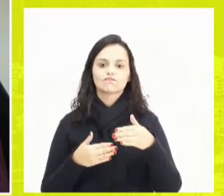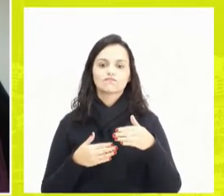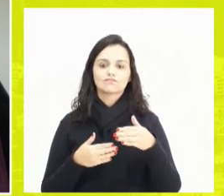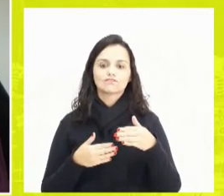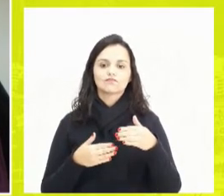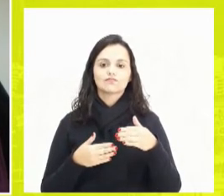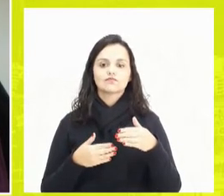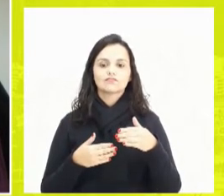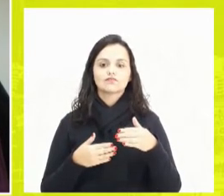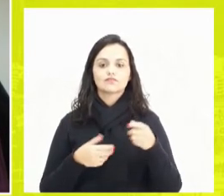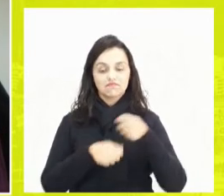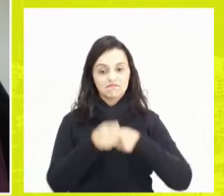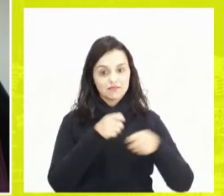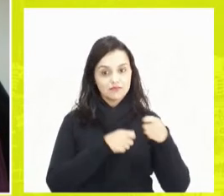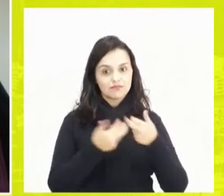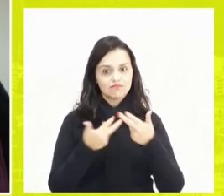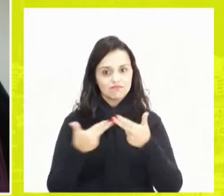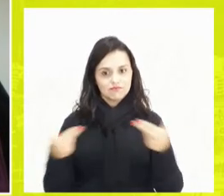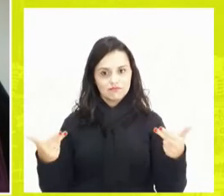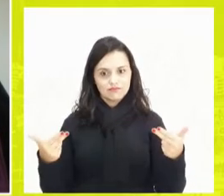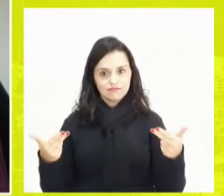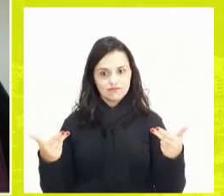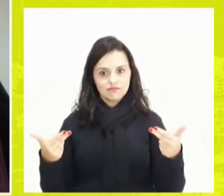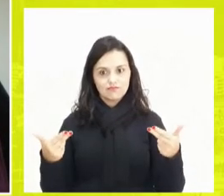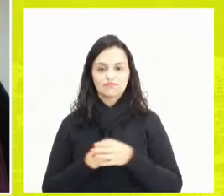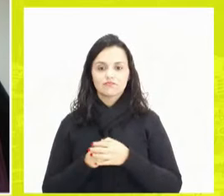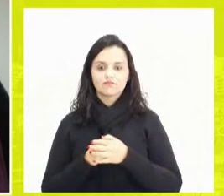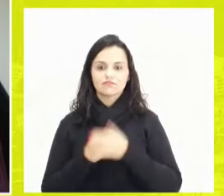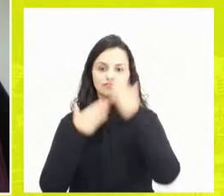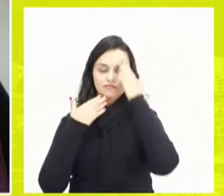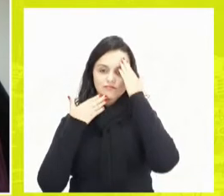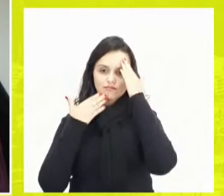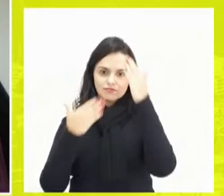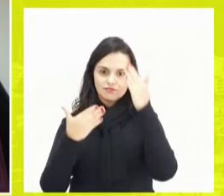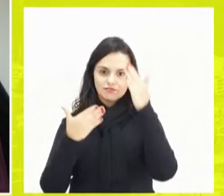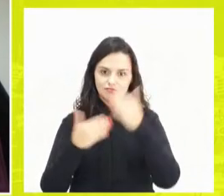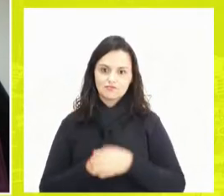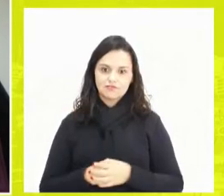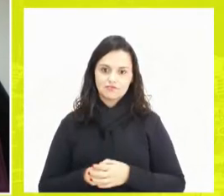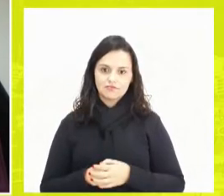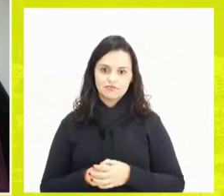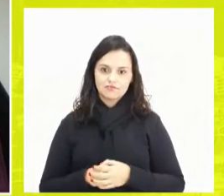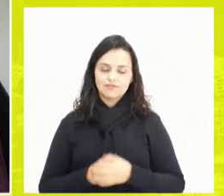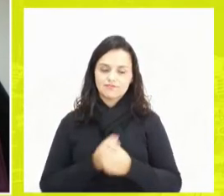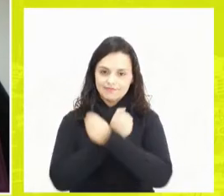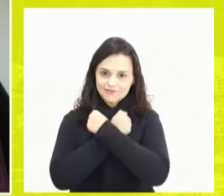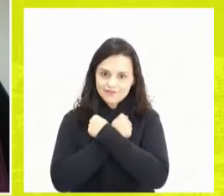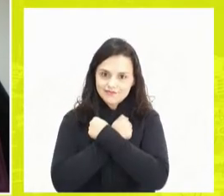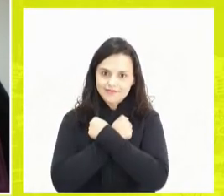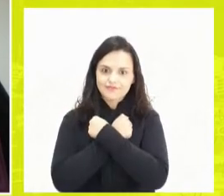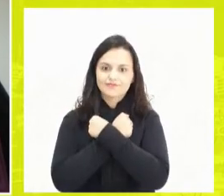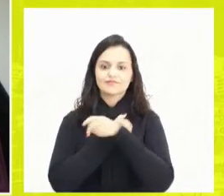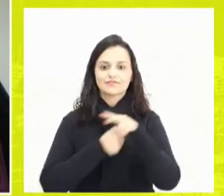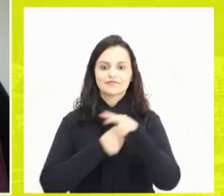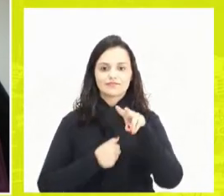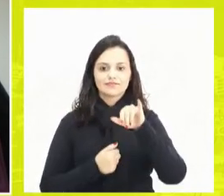really complex phenomenon namaste it was great being here